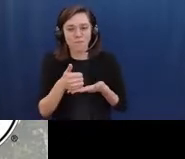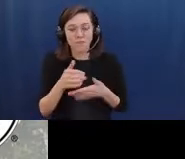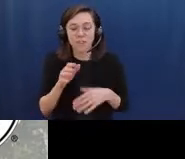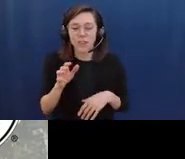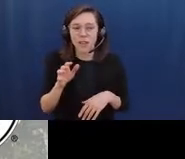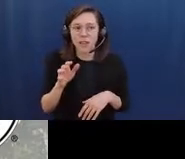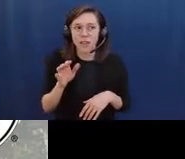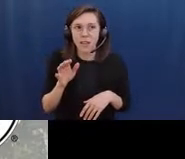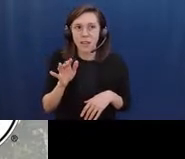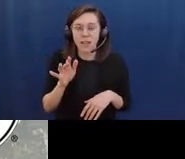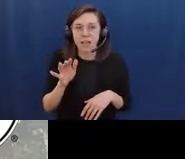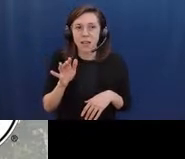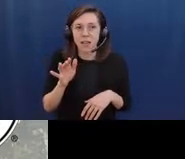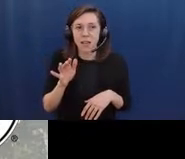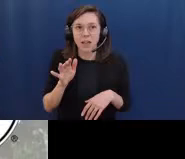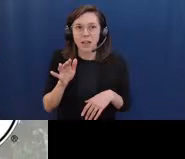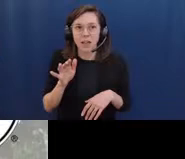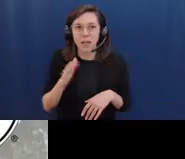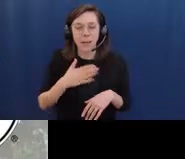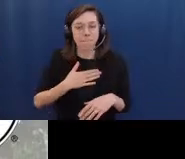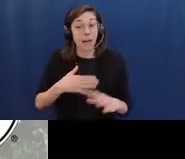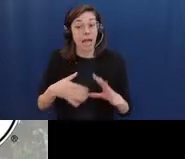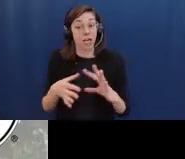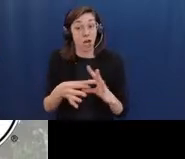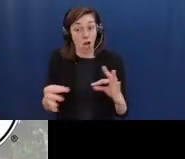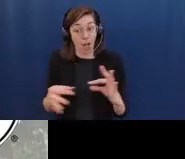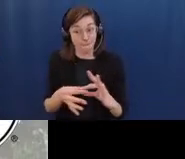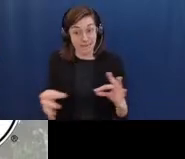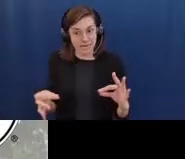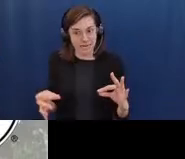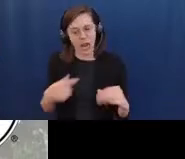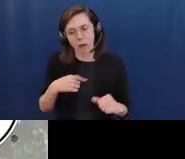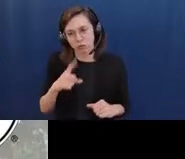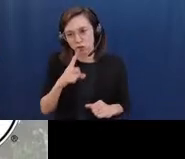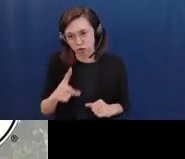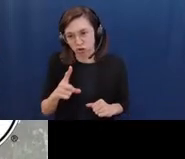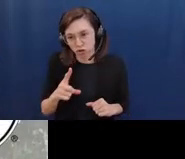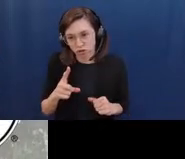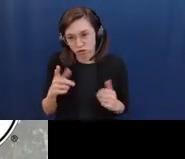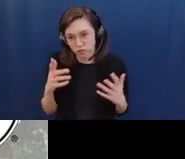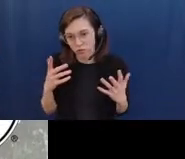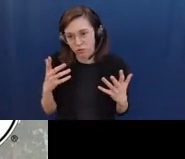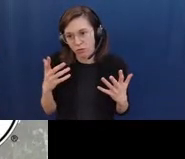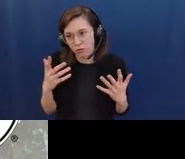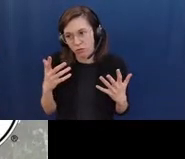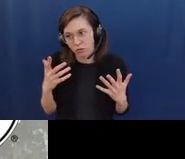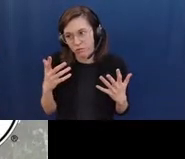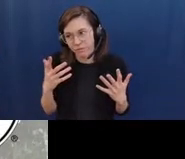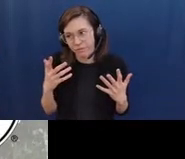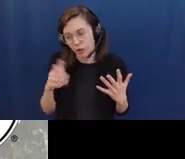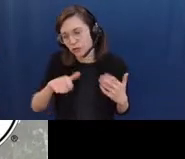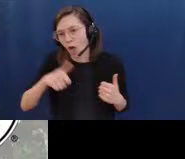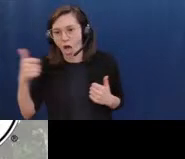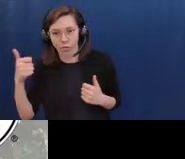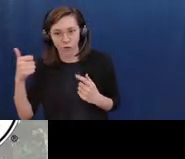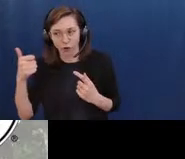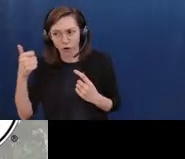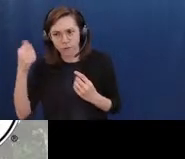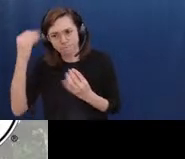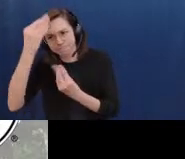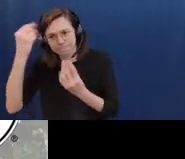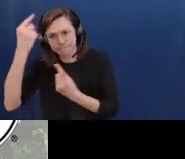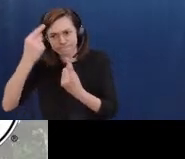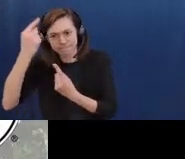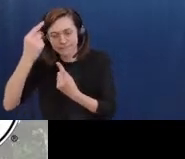been, or my comment would be, and I'm sure there already were, other considerations made? I don't know if this is the intent